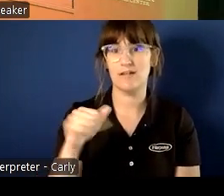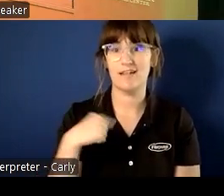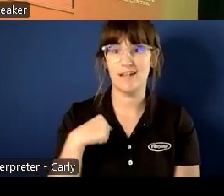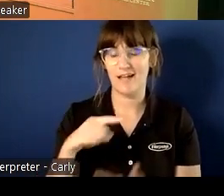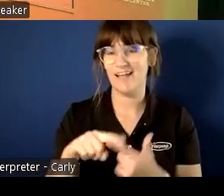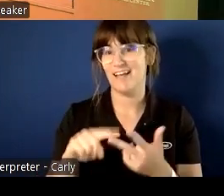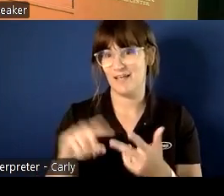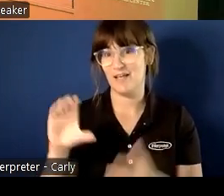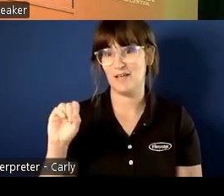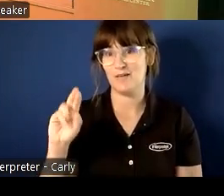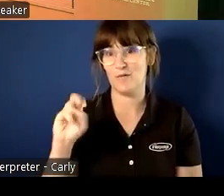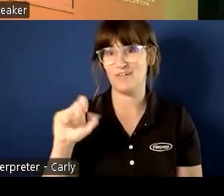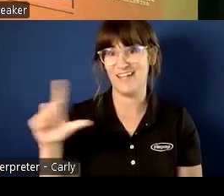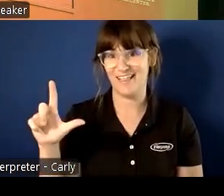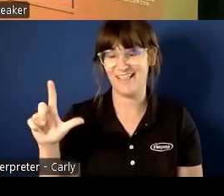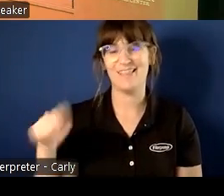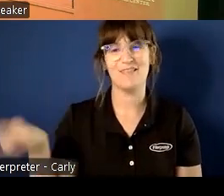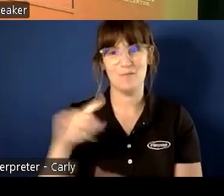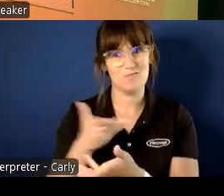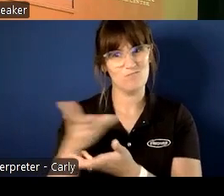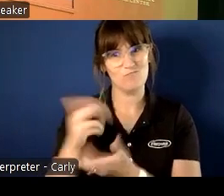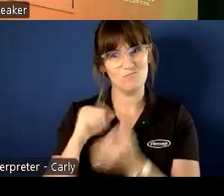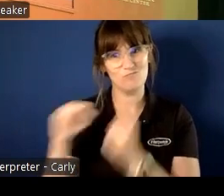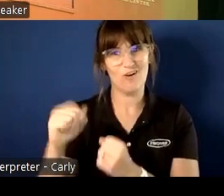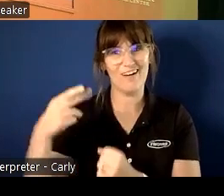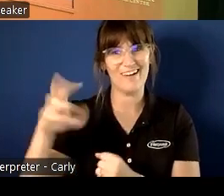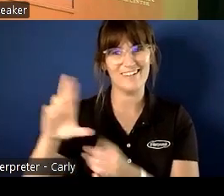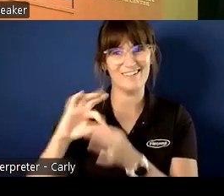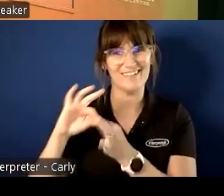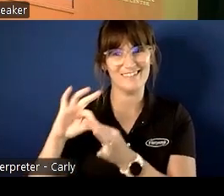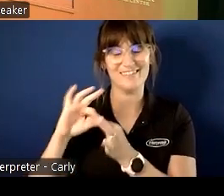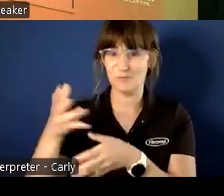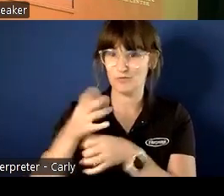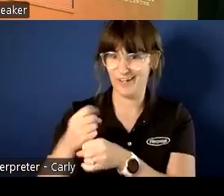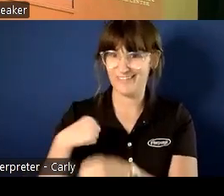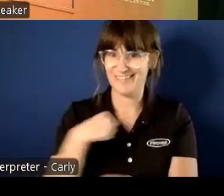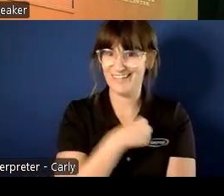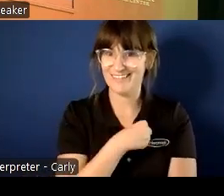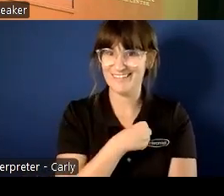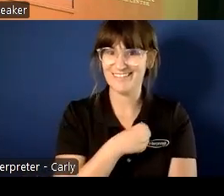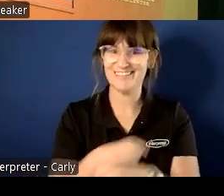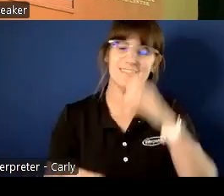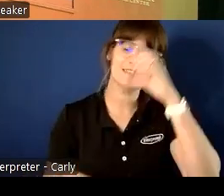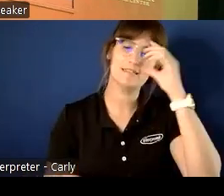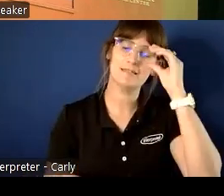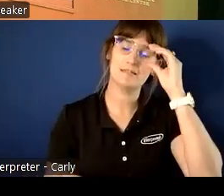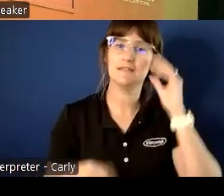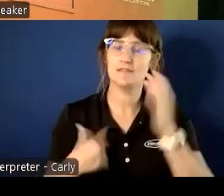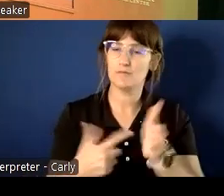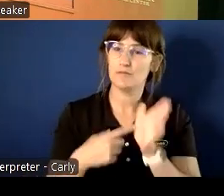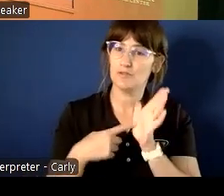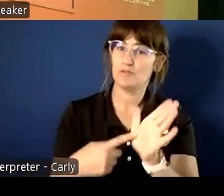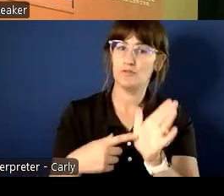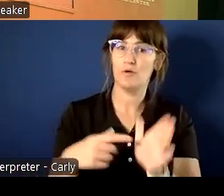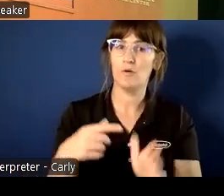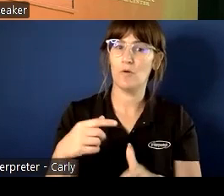we had a good relationship with HR folks back then, and they trusted us enough to share the employee health claims